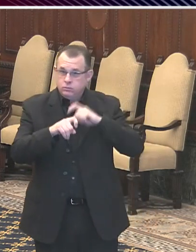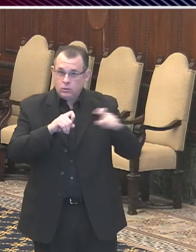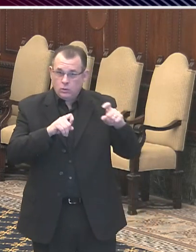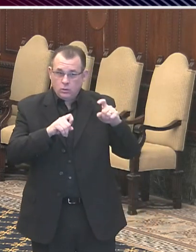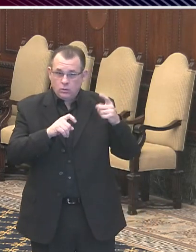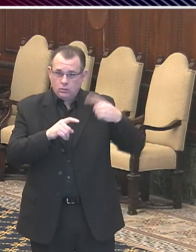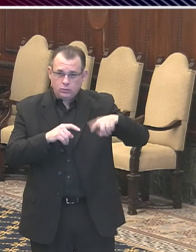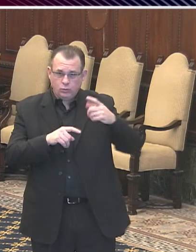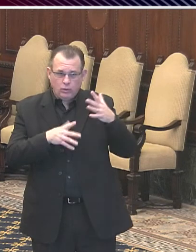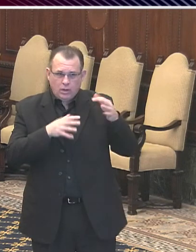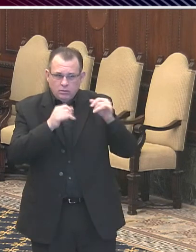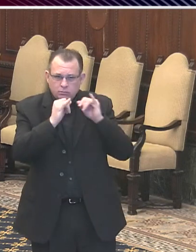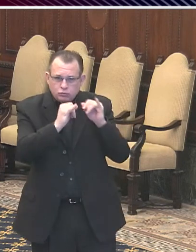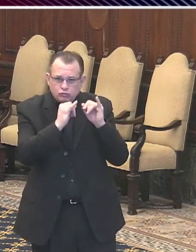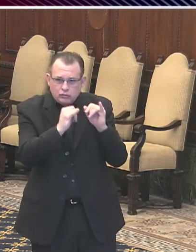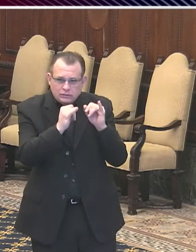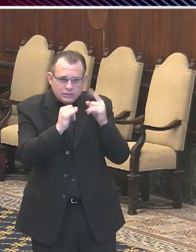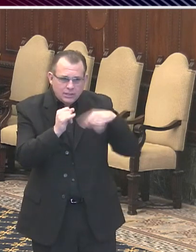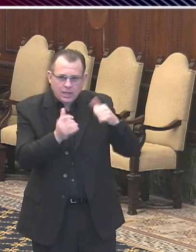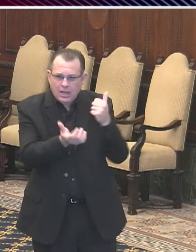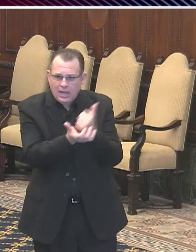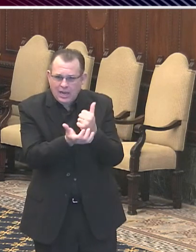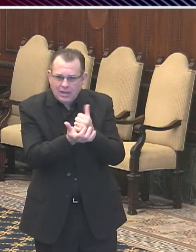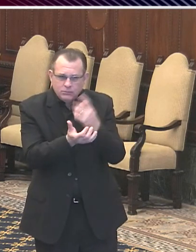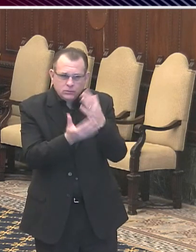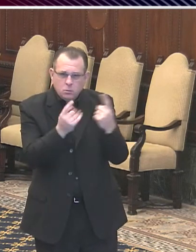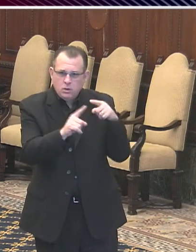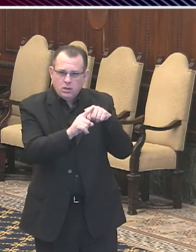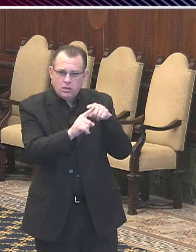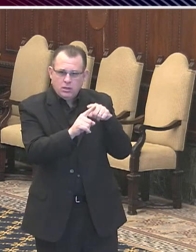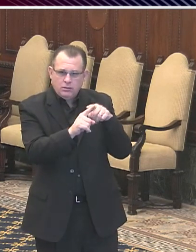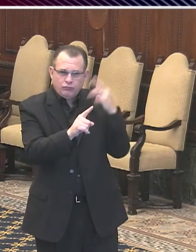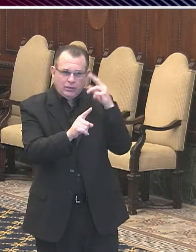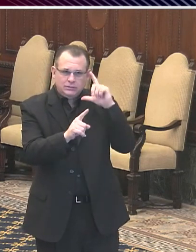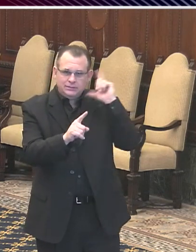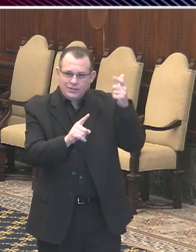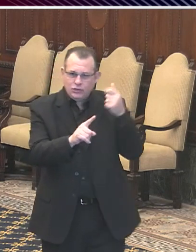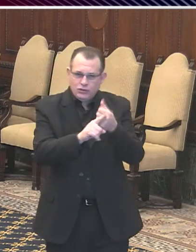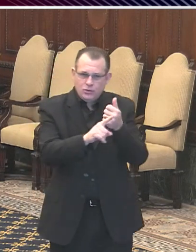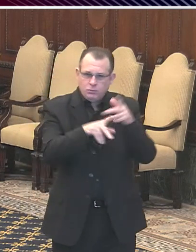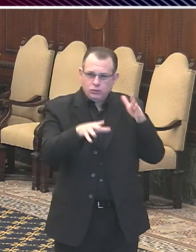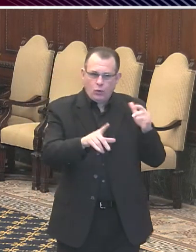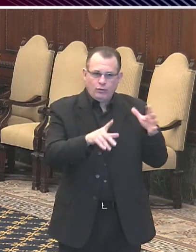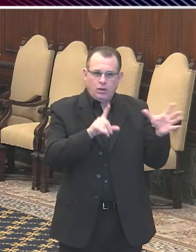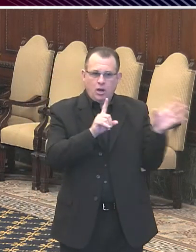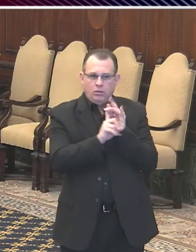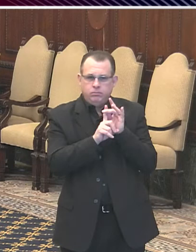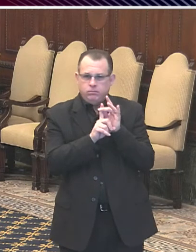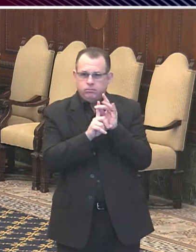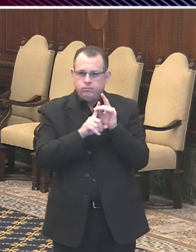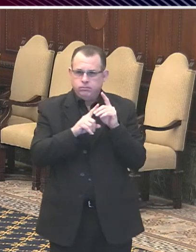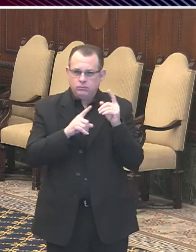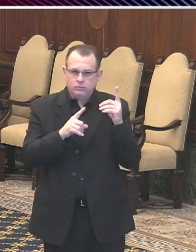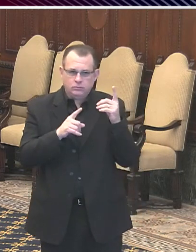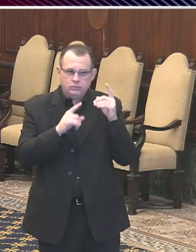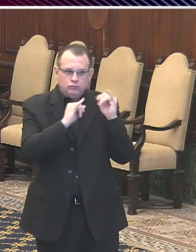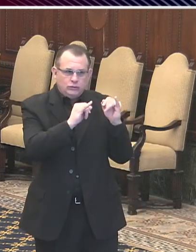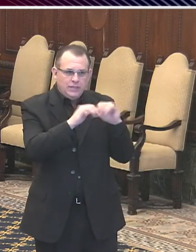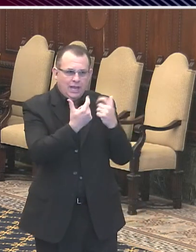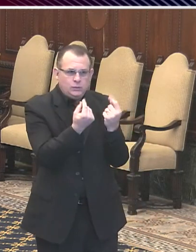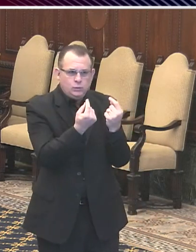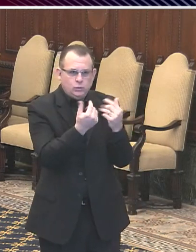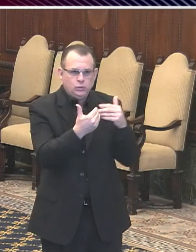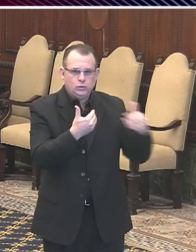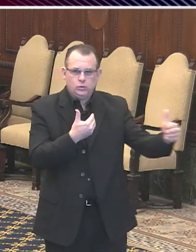they help someone who later turns out to be positive for COVID-19? Are there any instructions given to them? Are they going to be kept in